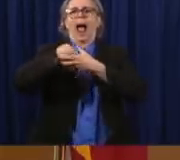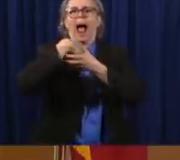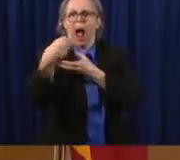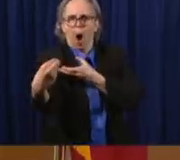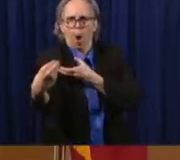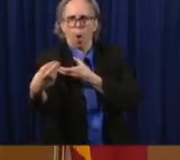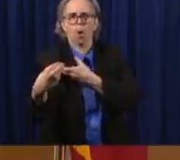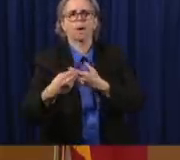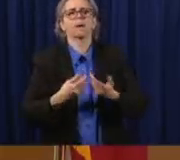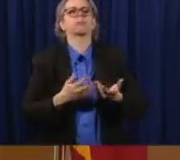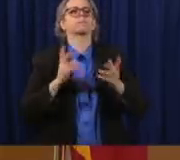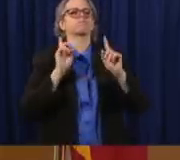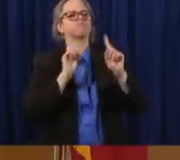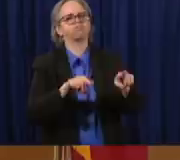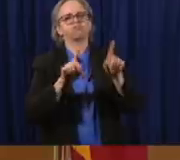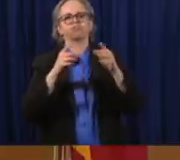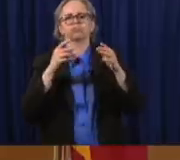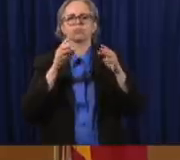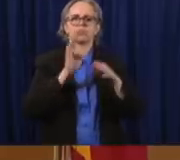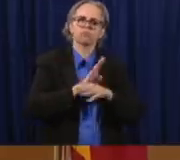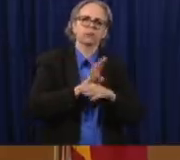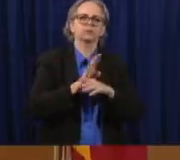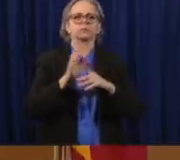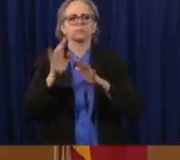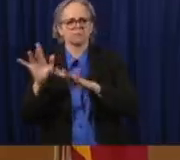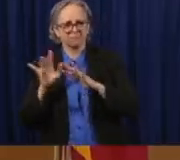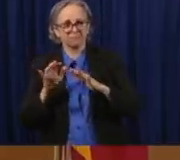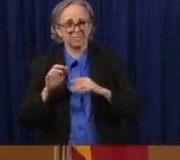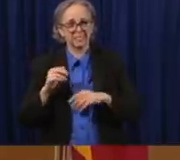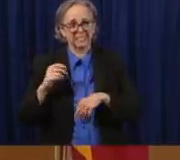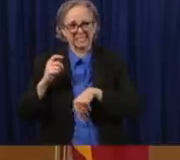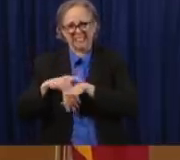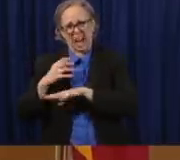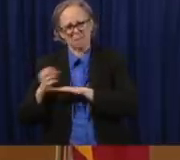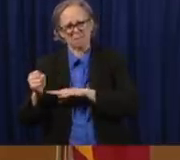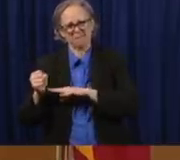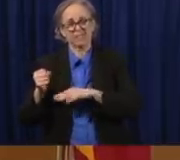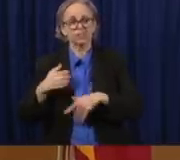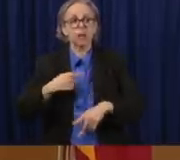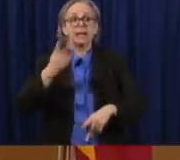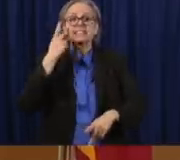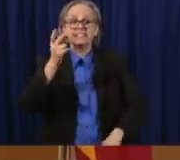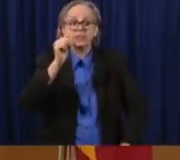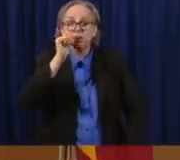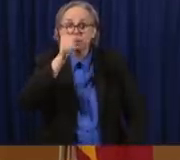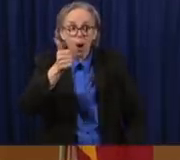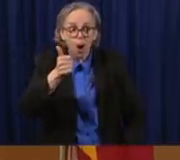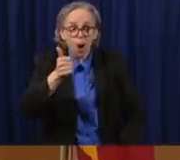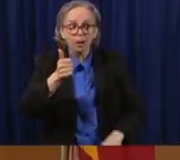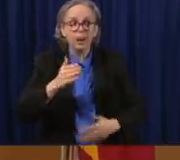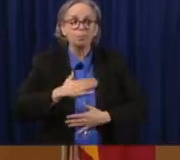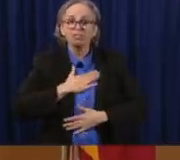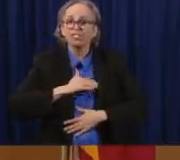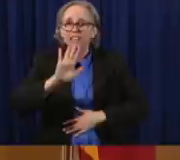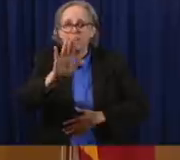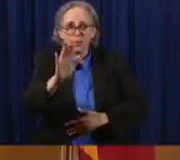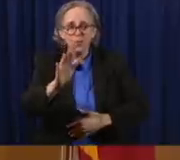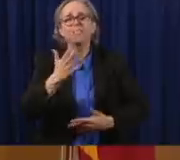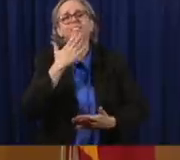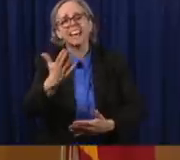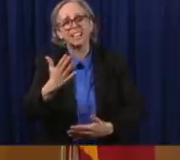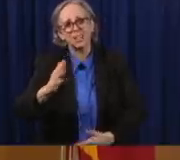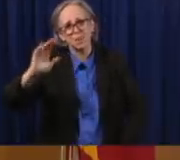So I'm getting the signal, that's it. We look forward to seeing you all tomorrow, and appreciate it very much. Thank you.